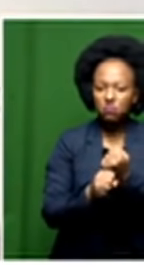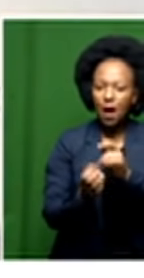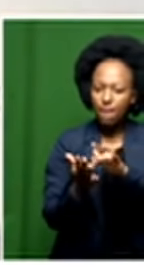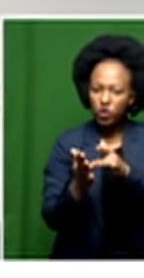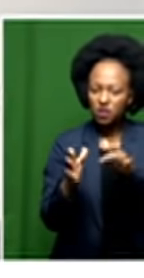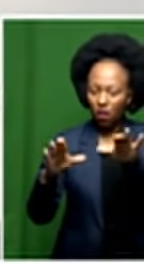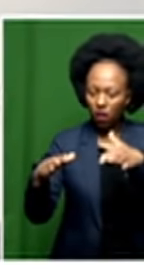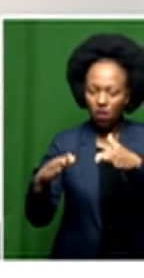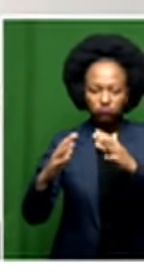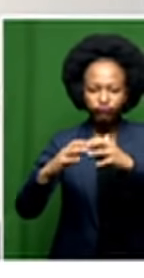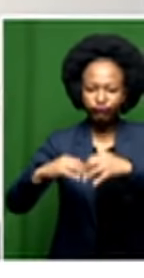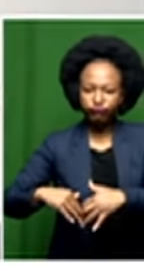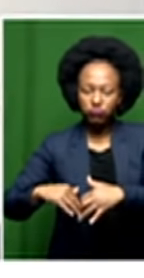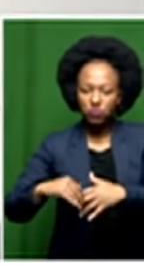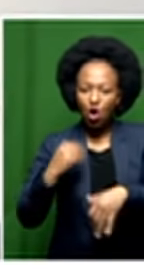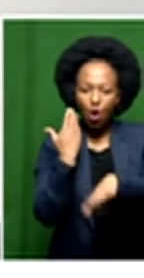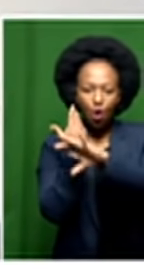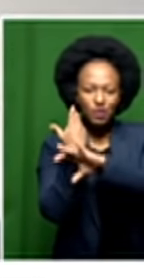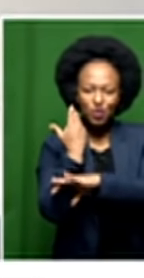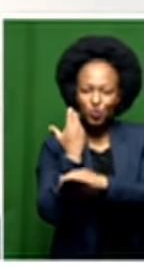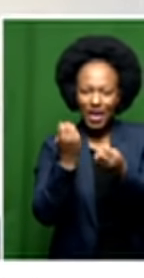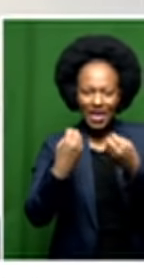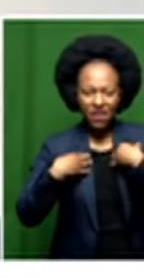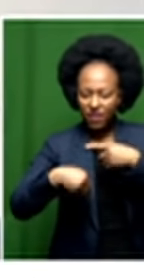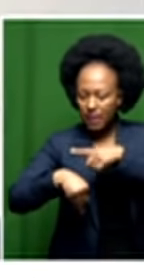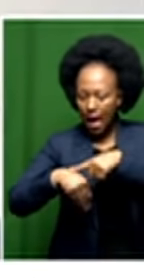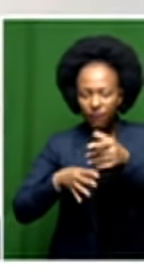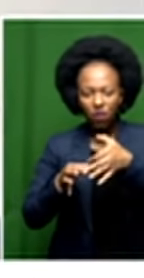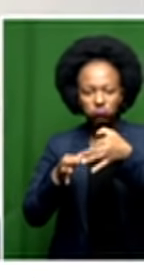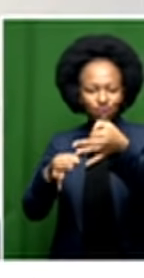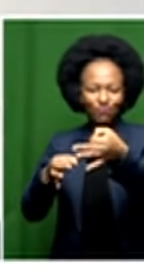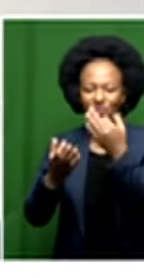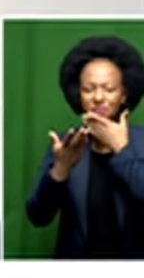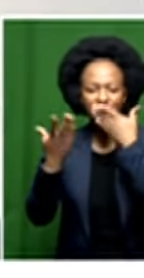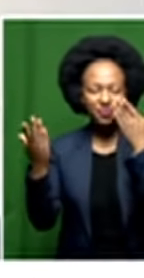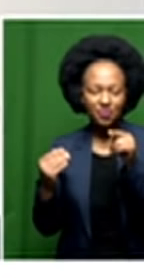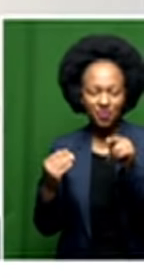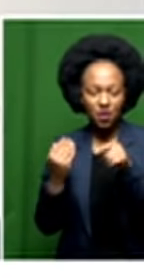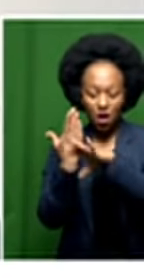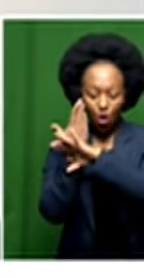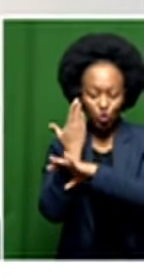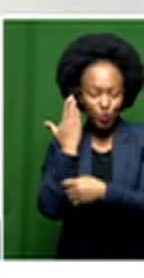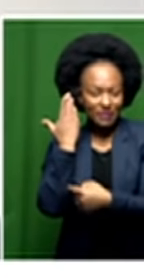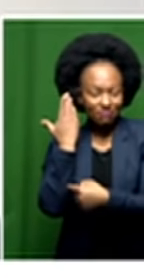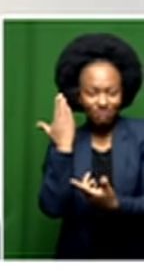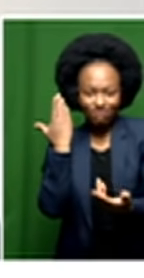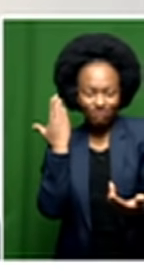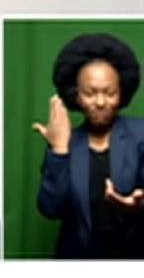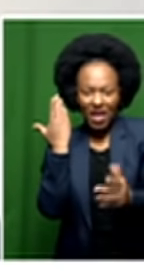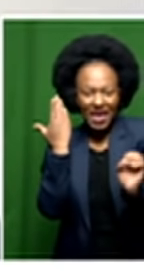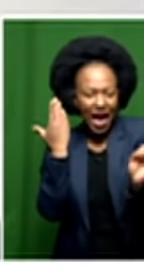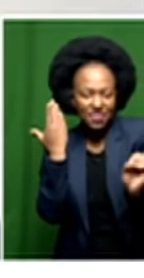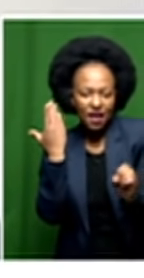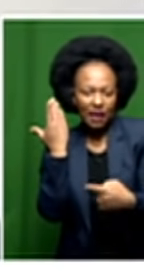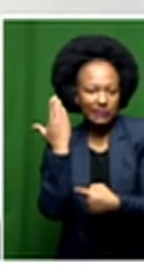The Constitution doesn't contain a provision for the extension of the term of office. The Constitution doesn't contain a